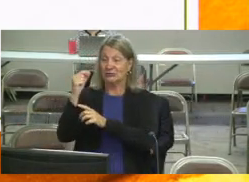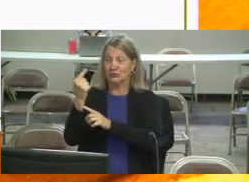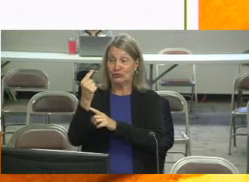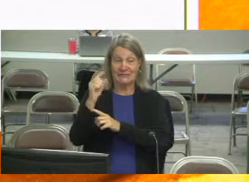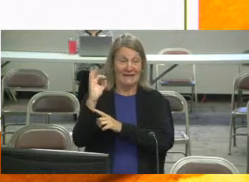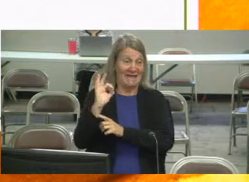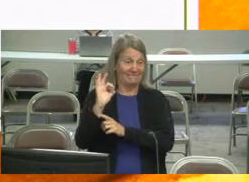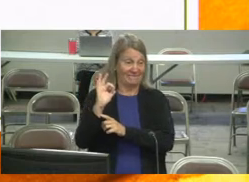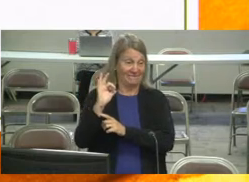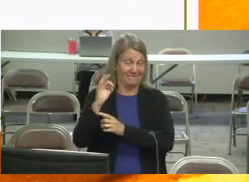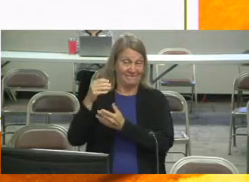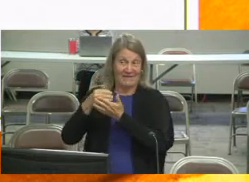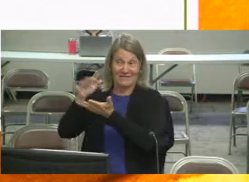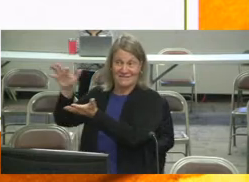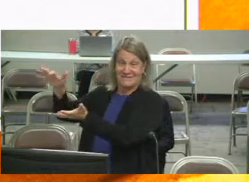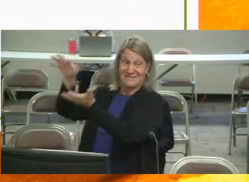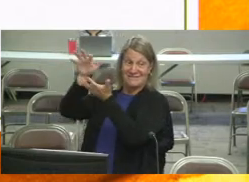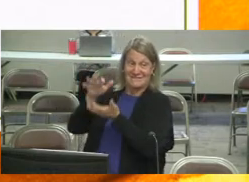May